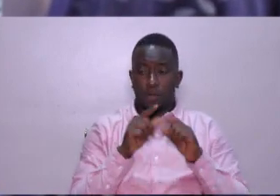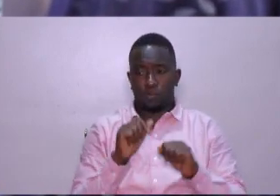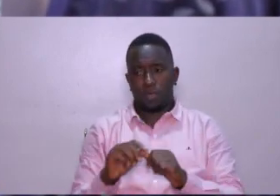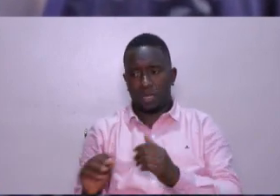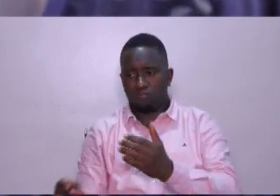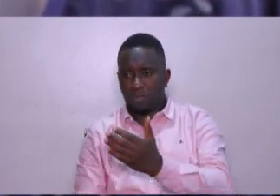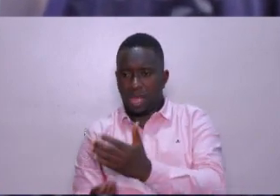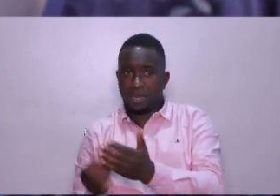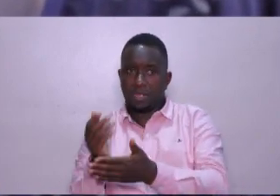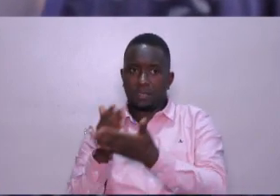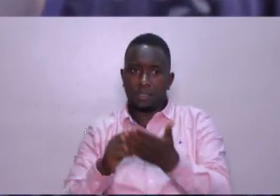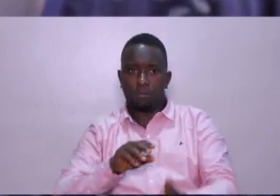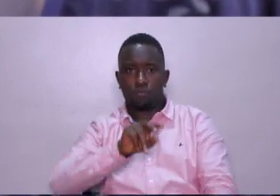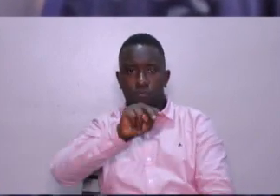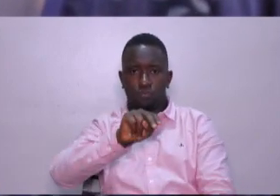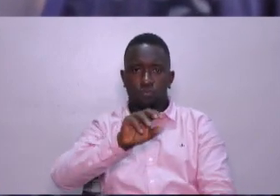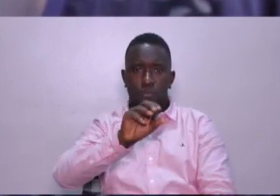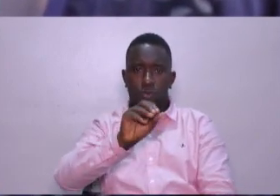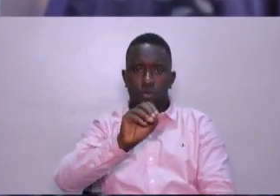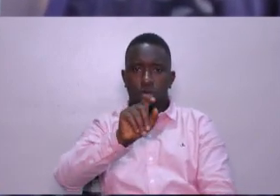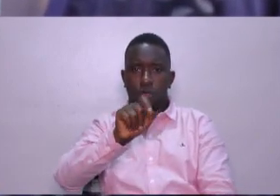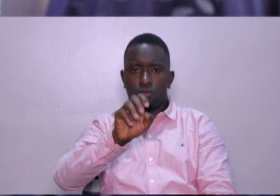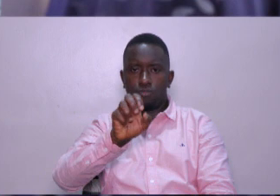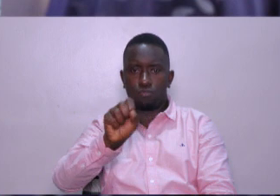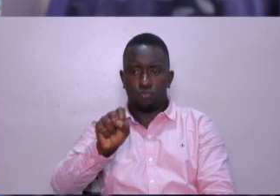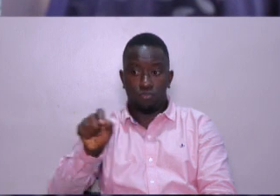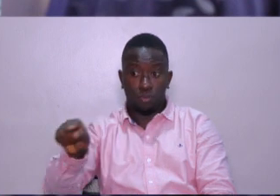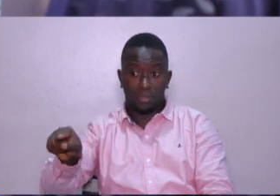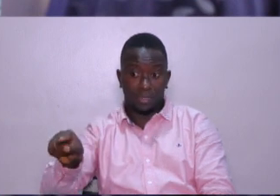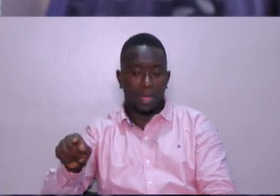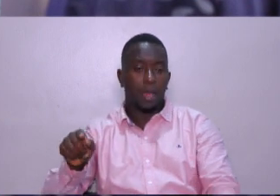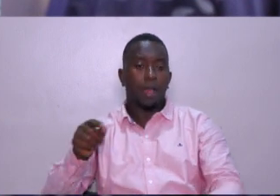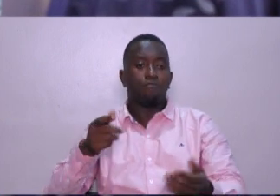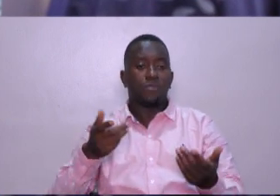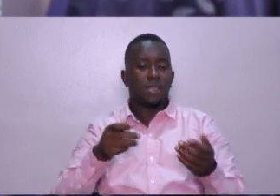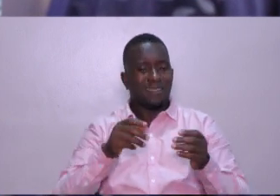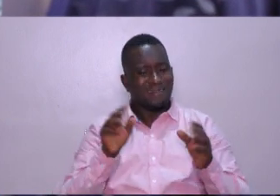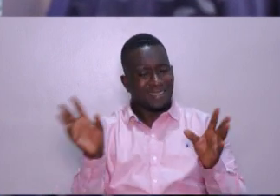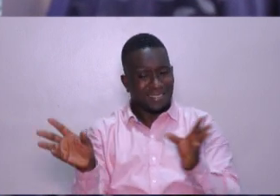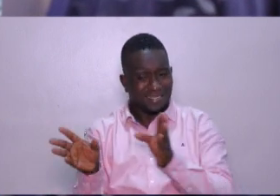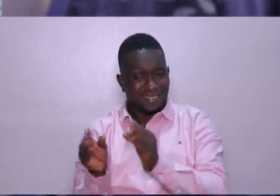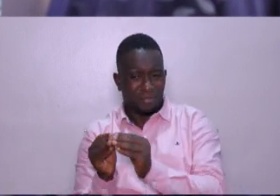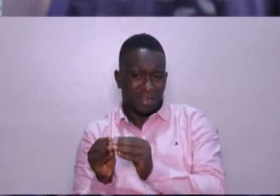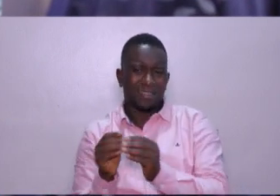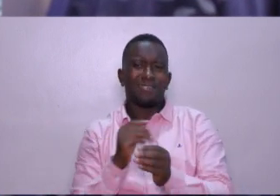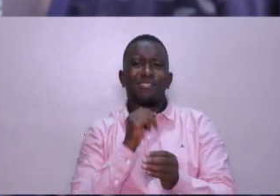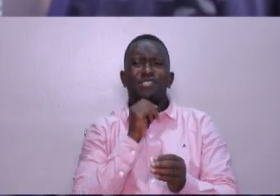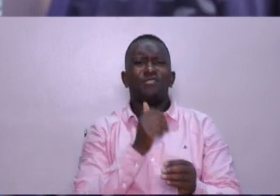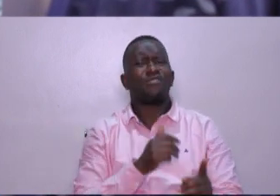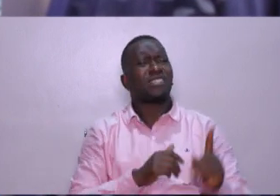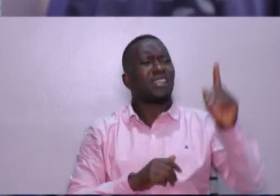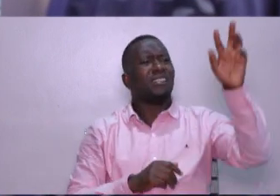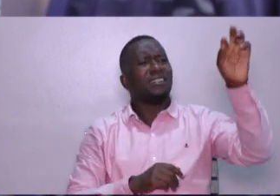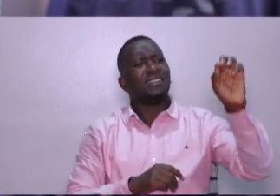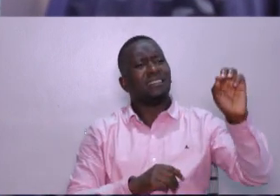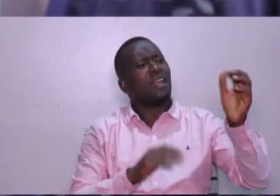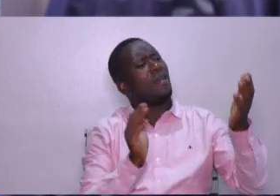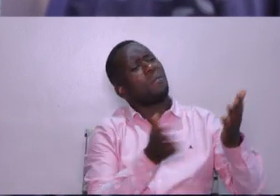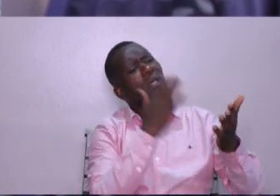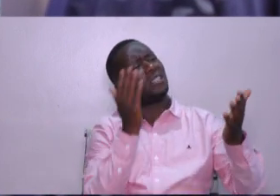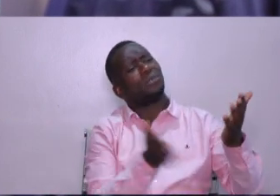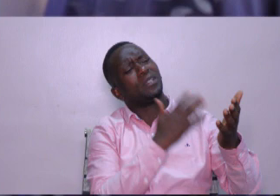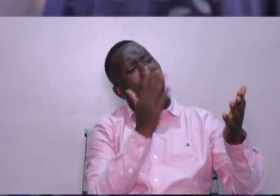summary. Yeah? A quick summary, not a 18-page handout. But